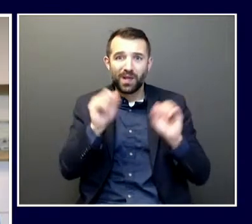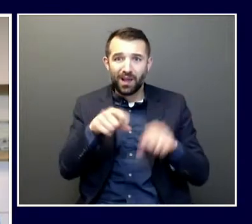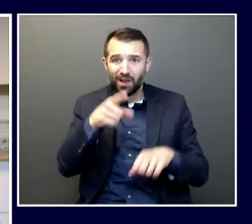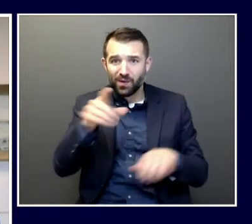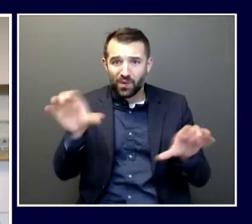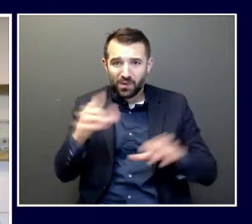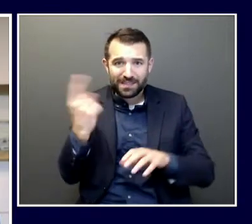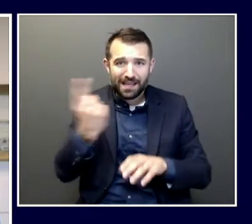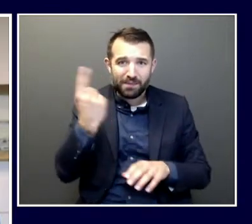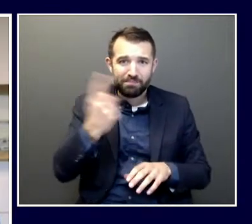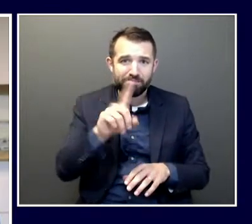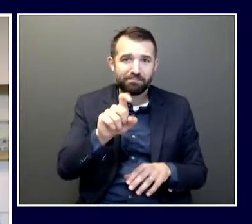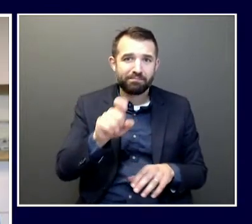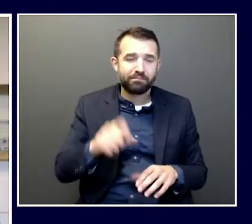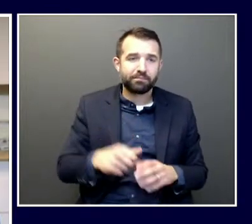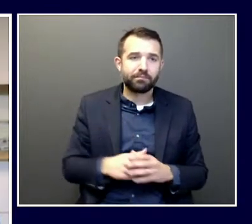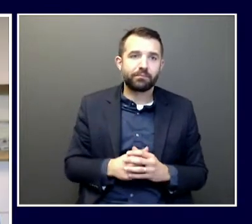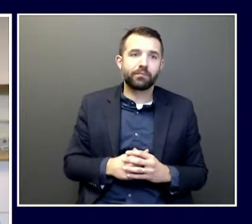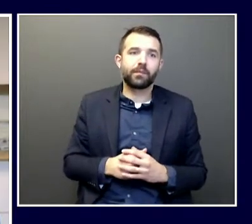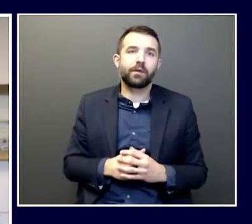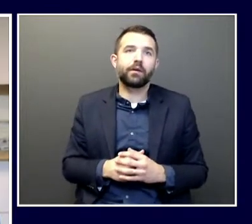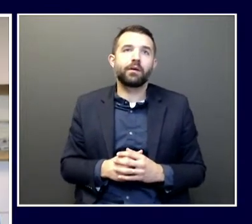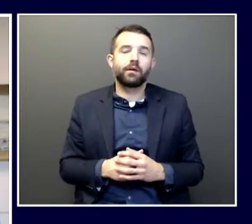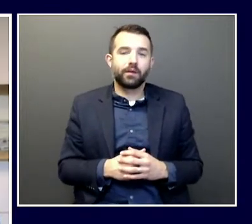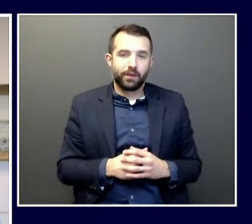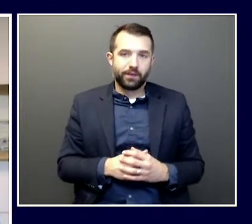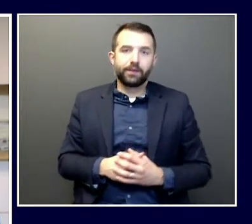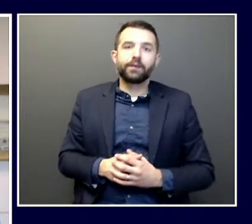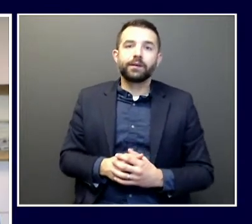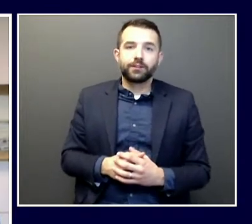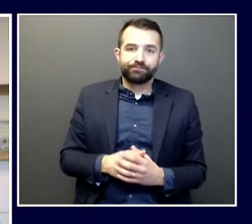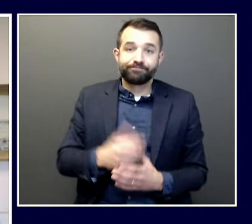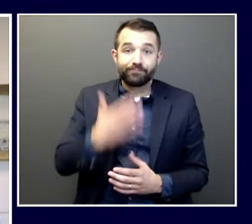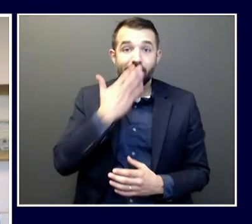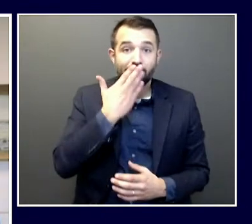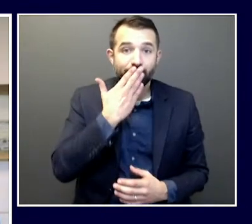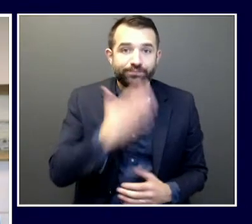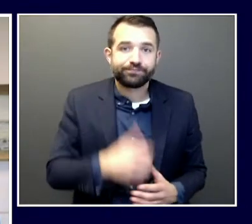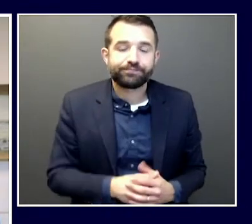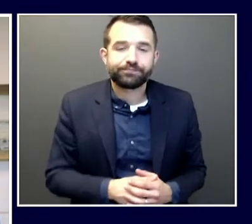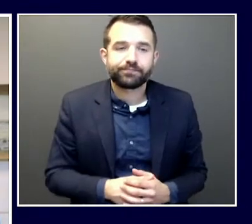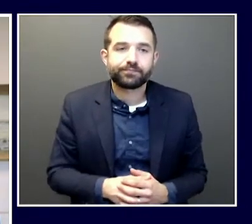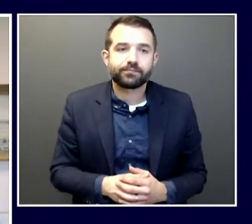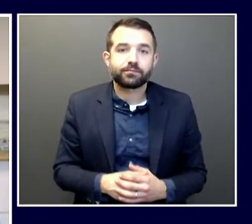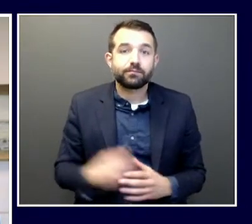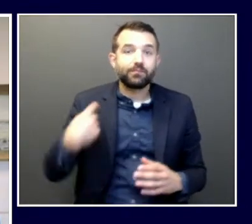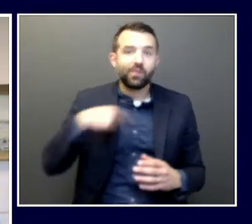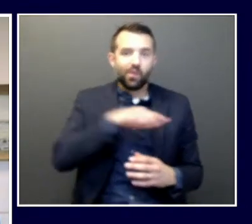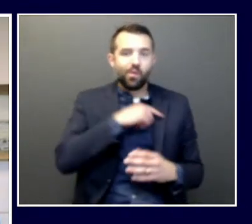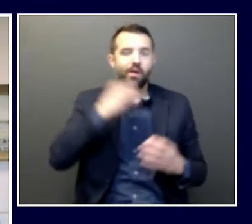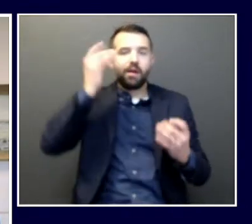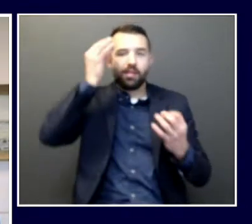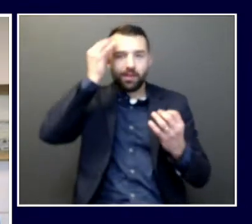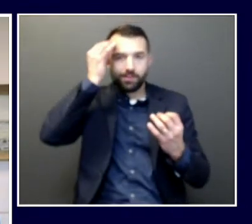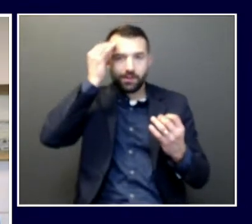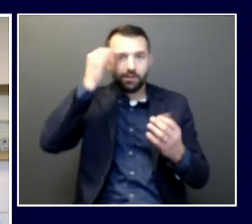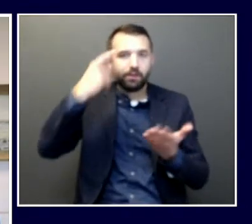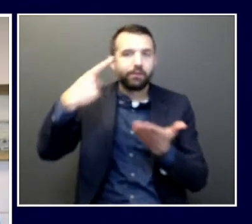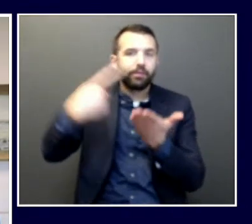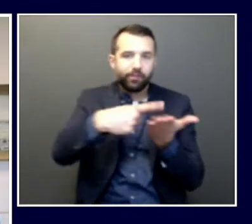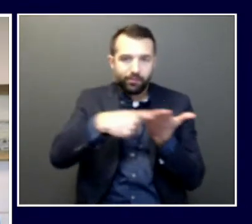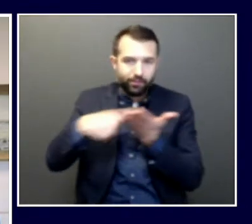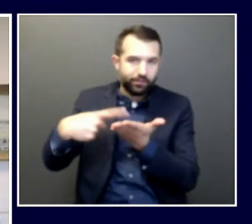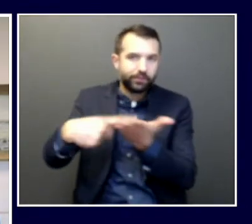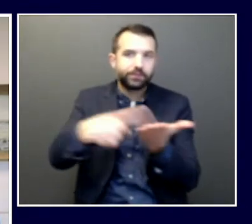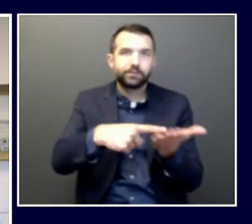forthcoming? Well, Chris, I'll start. Certainly that's something we've thought about, we've considered it. The reason that we haven't